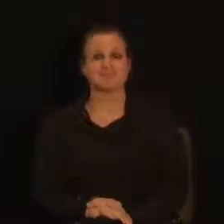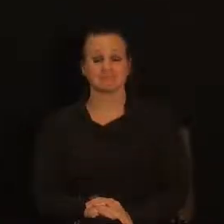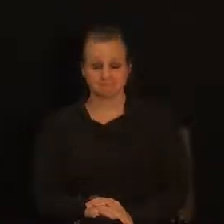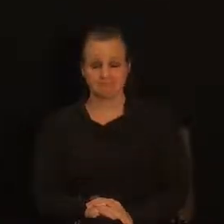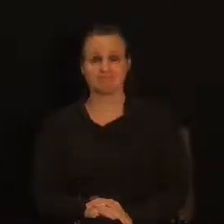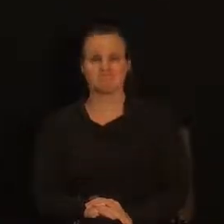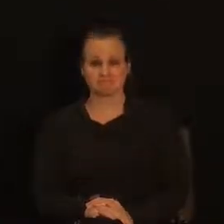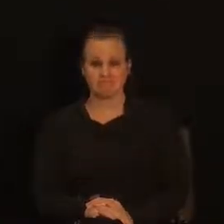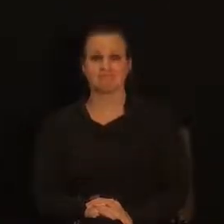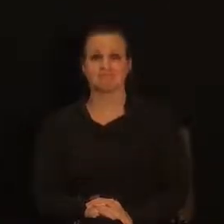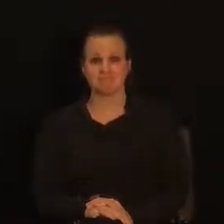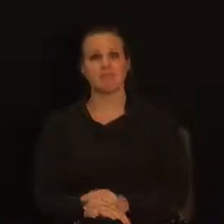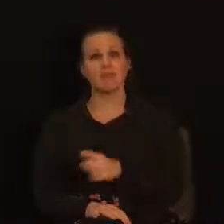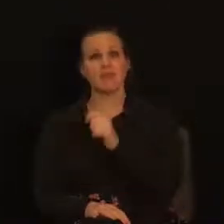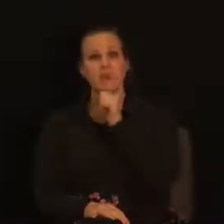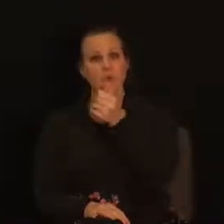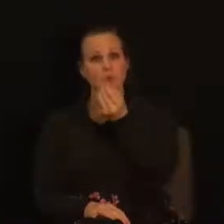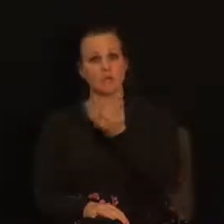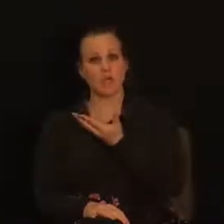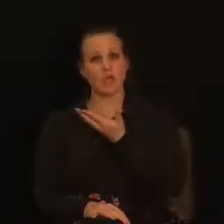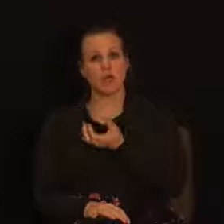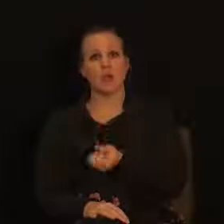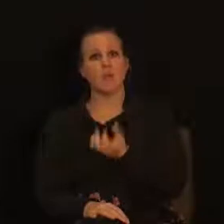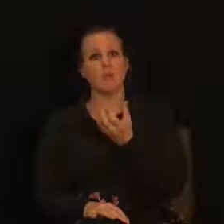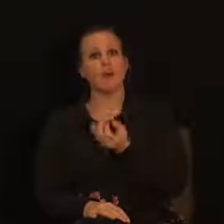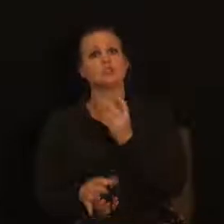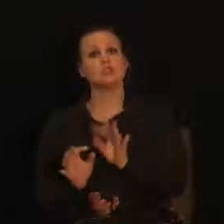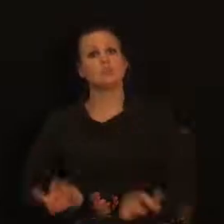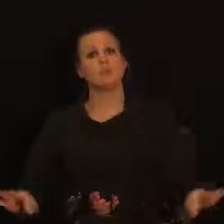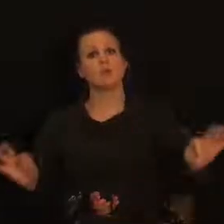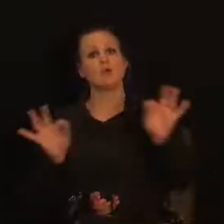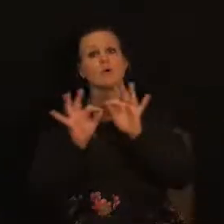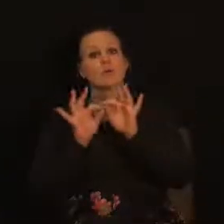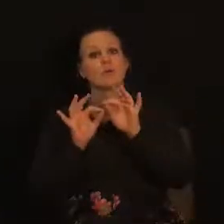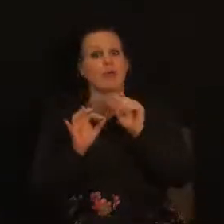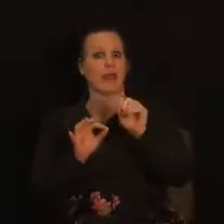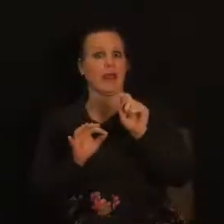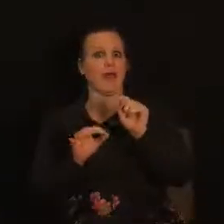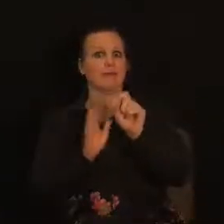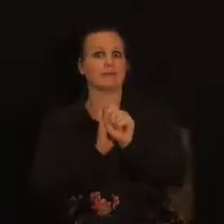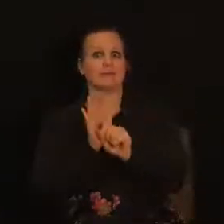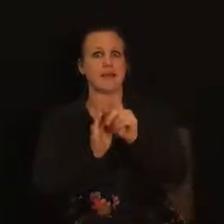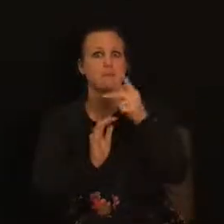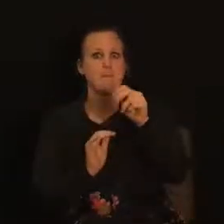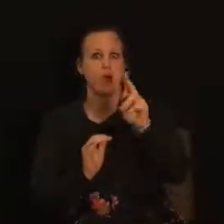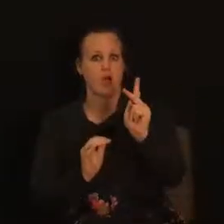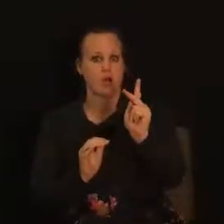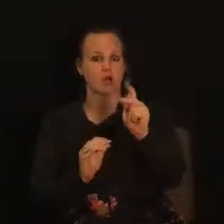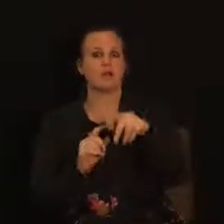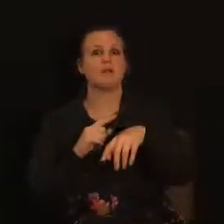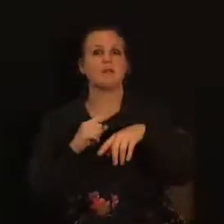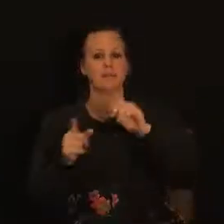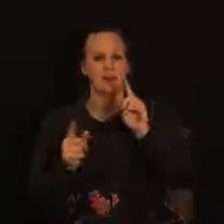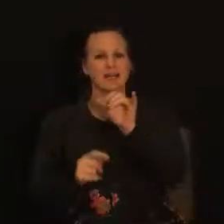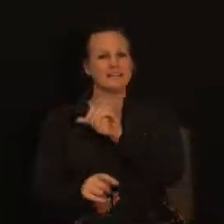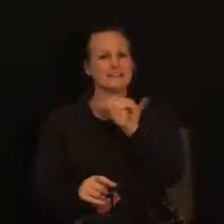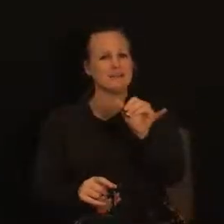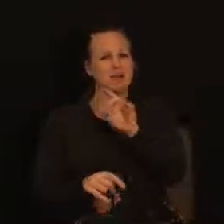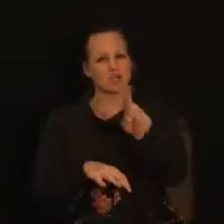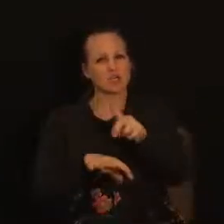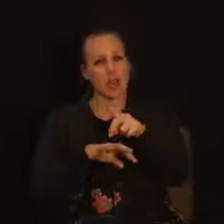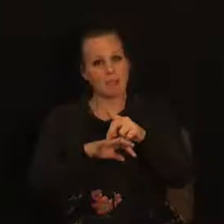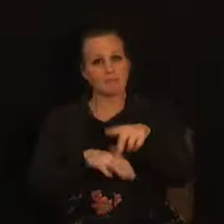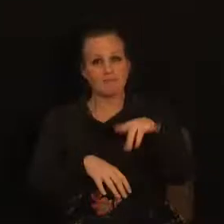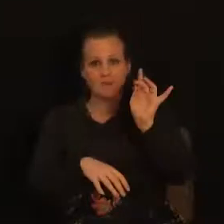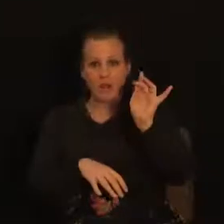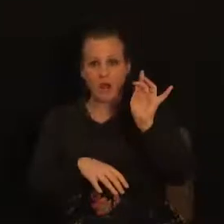won't tell you how much it's worth, you know, at the actual state park itself, but a similar diamond that was found that was cut